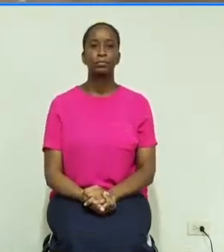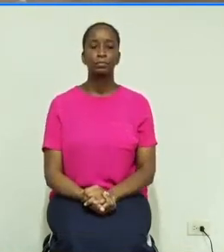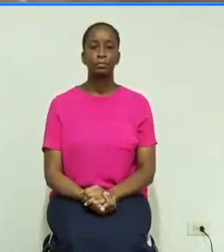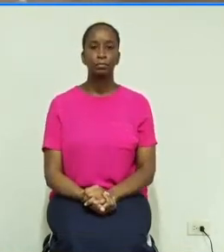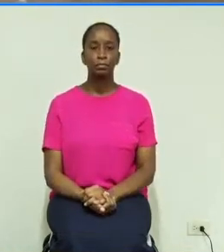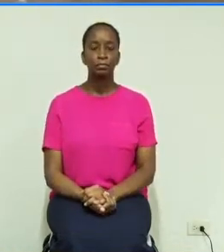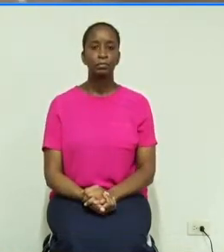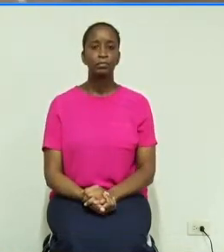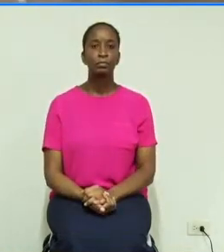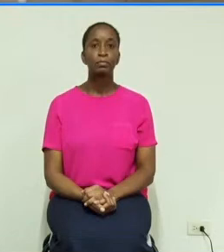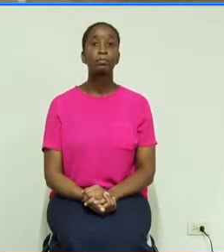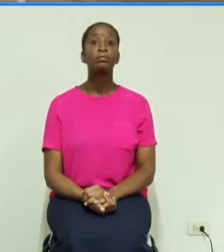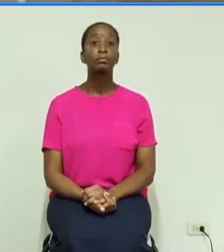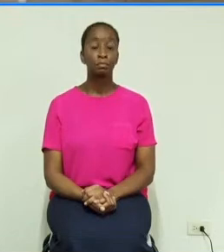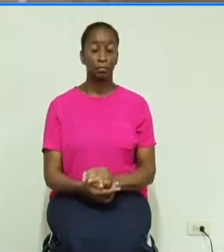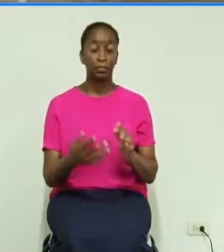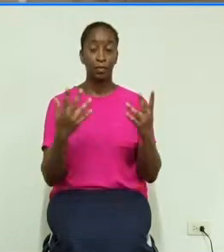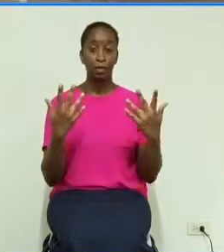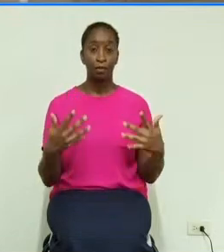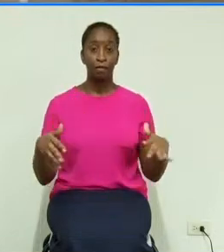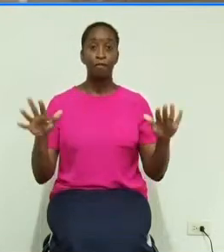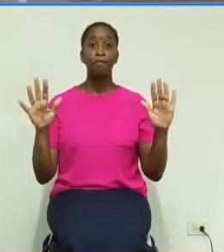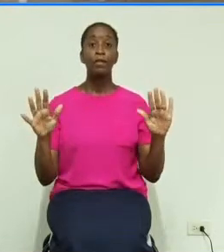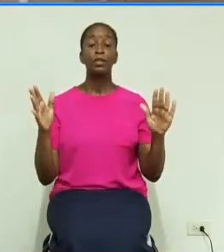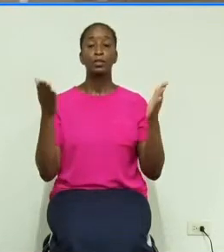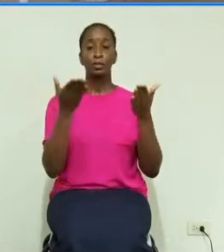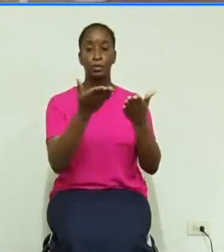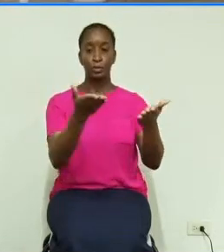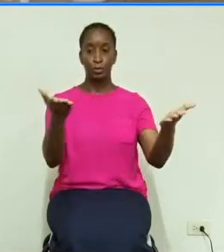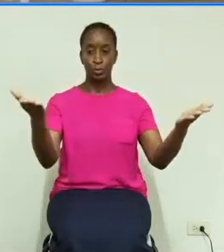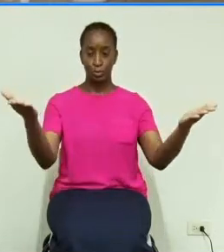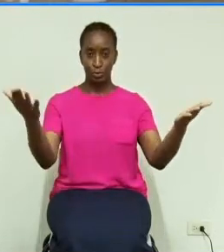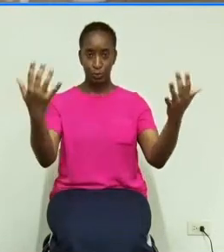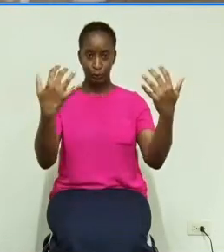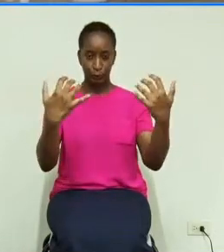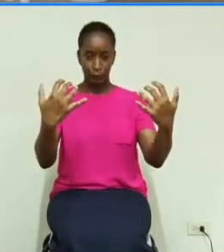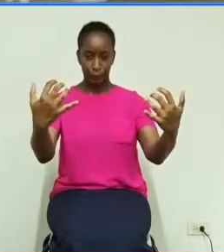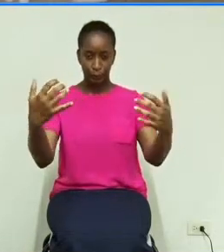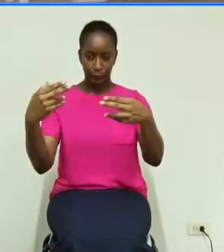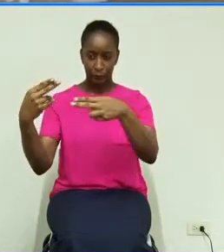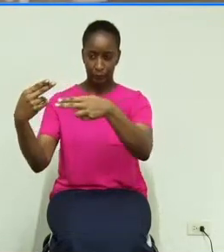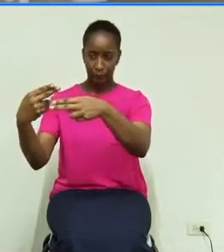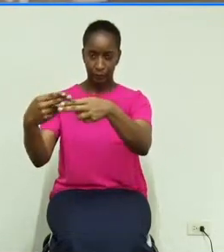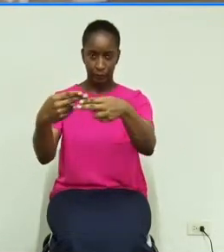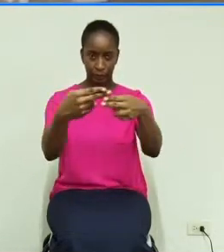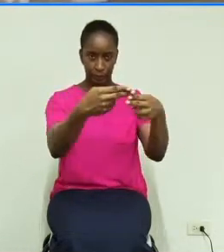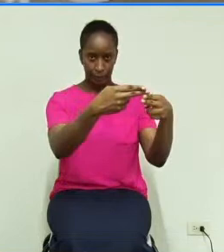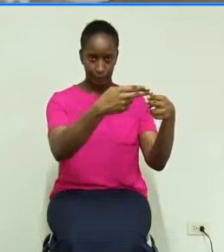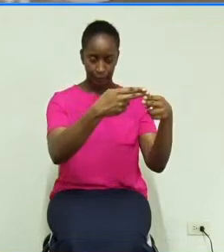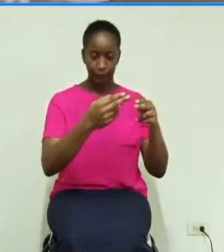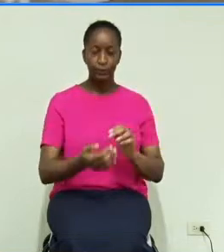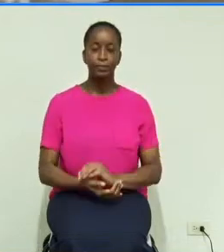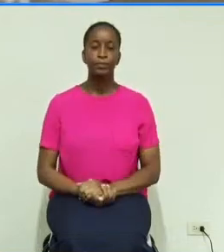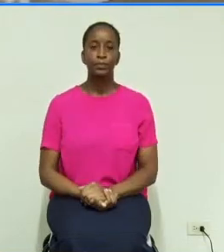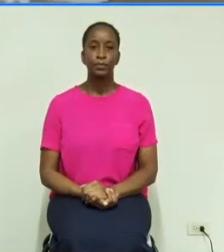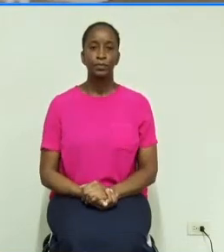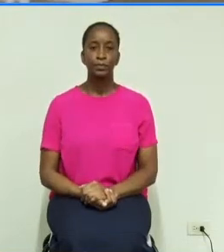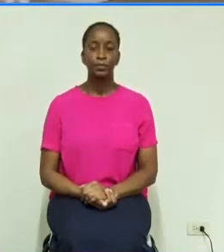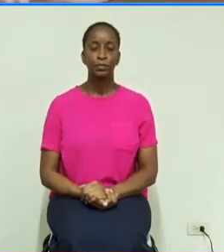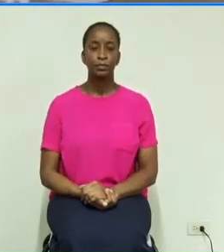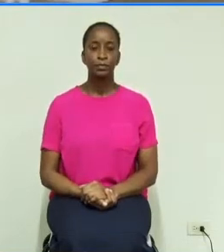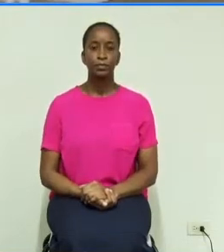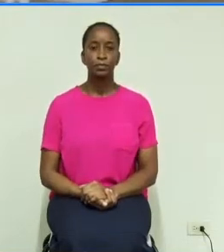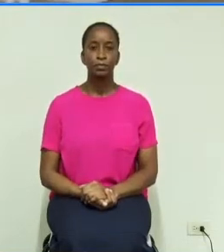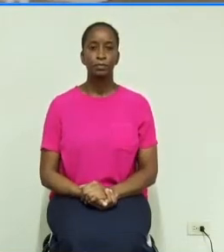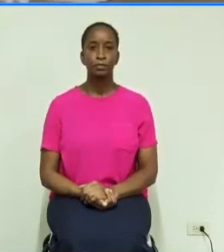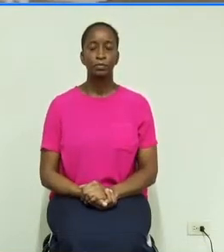come to this side of the room, we will not be returning there for a while. Let me also recognize